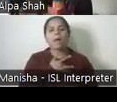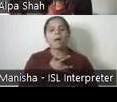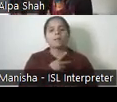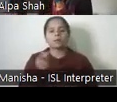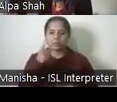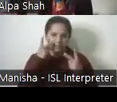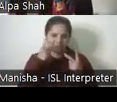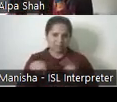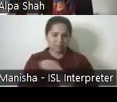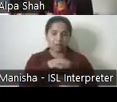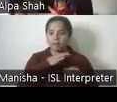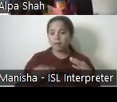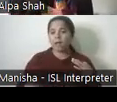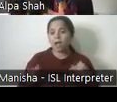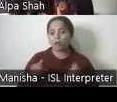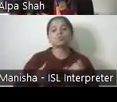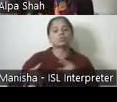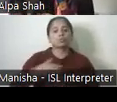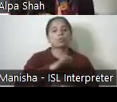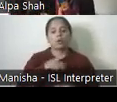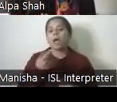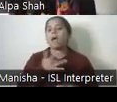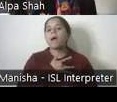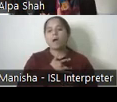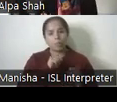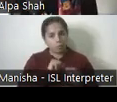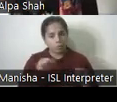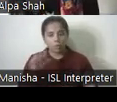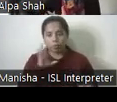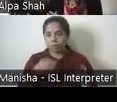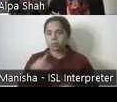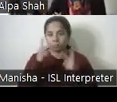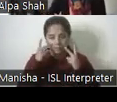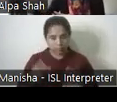see amongst caste society, those kinds of habits, you know, you see them being